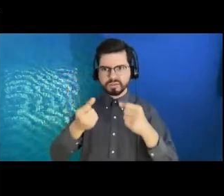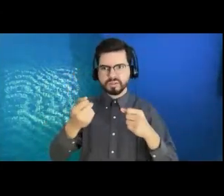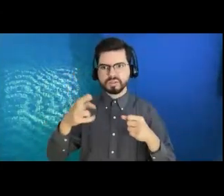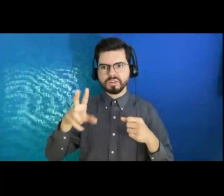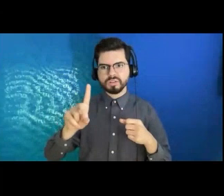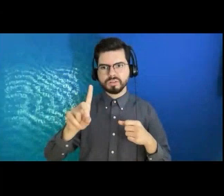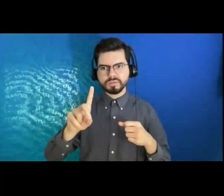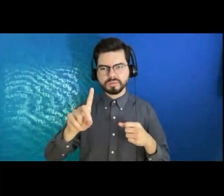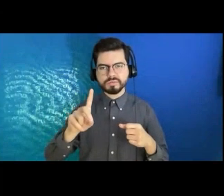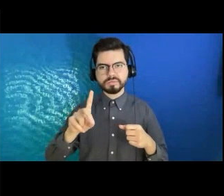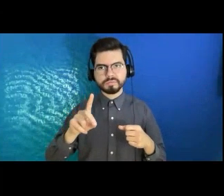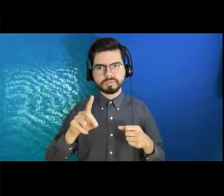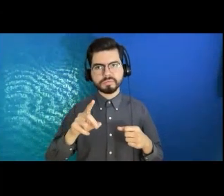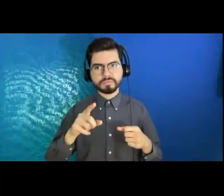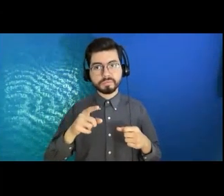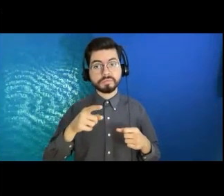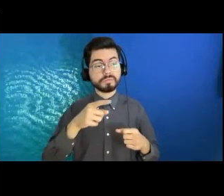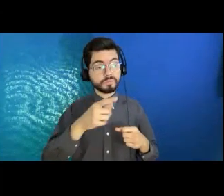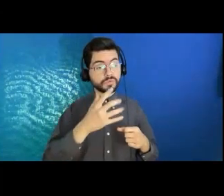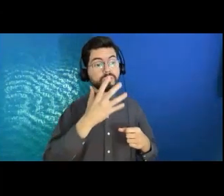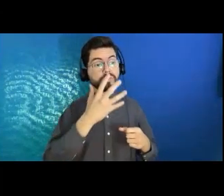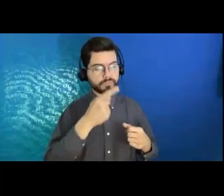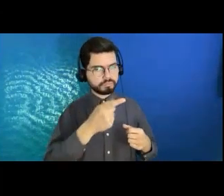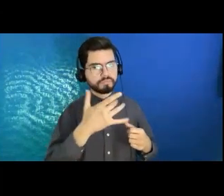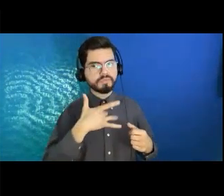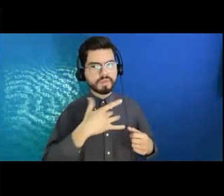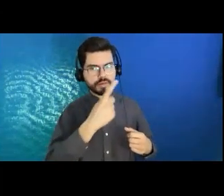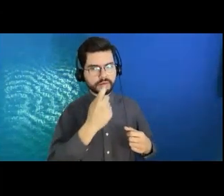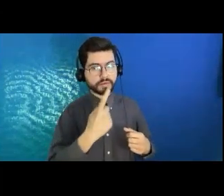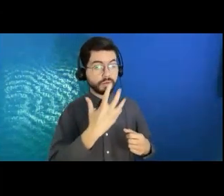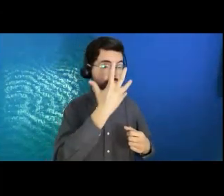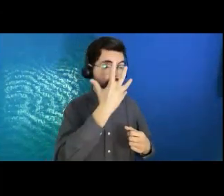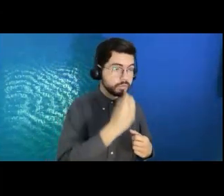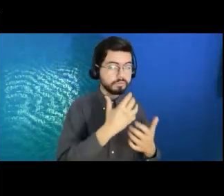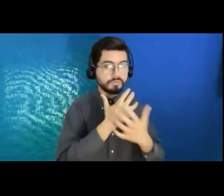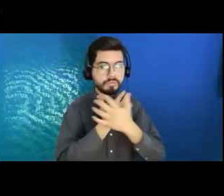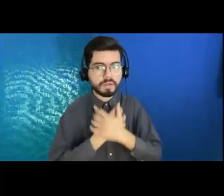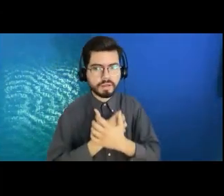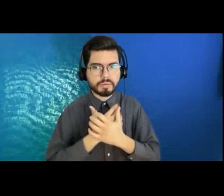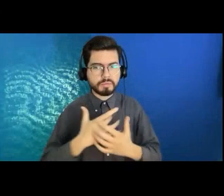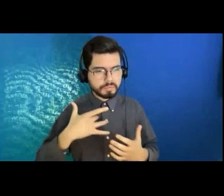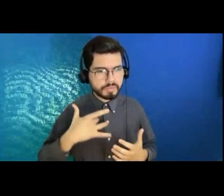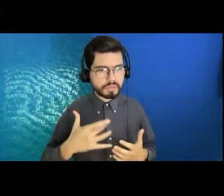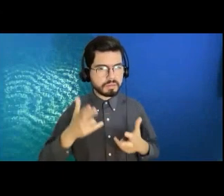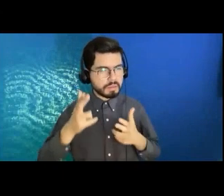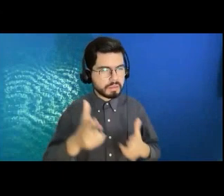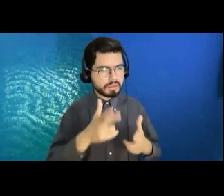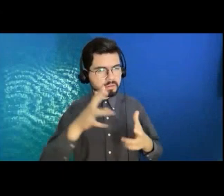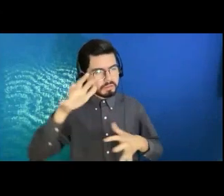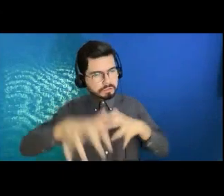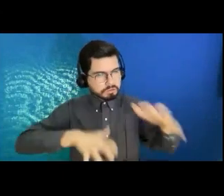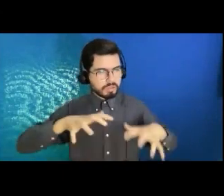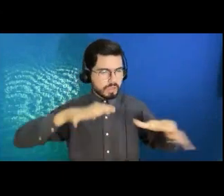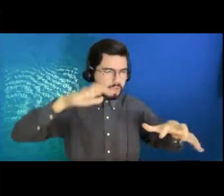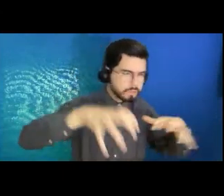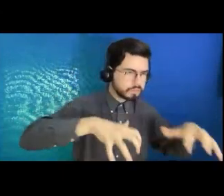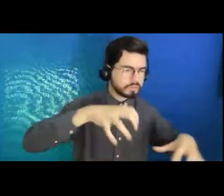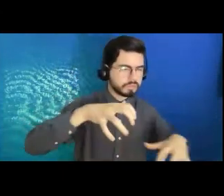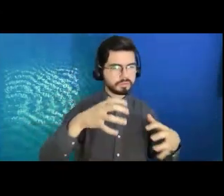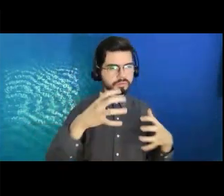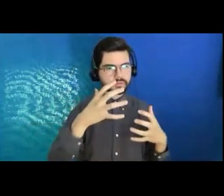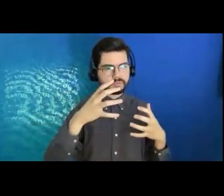does wolf, or you could add bear predation, have on the bison herd? I think my previous supervisor